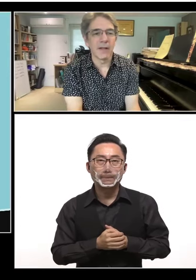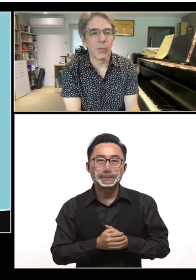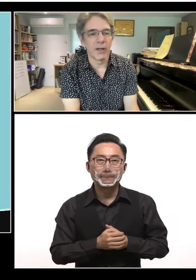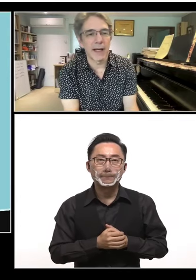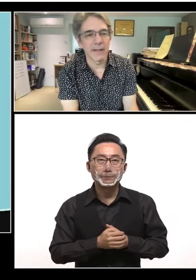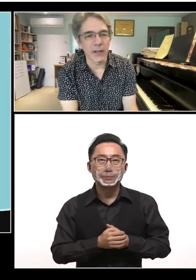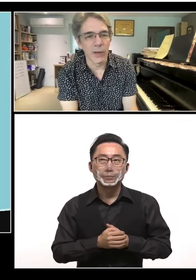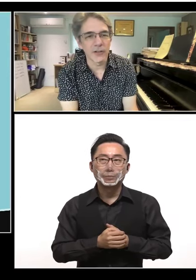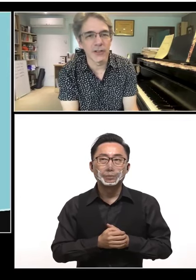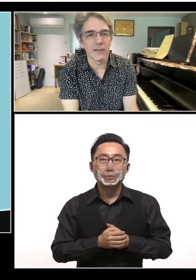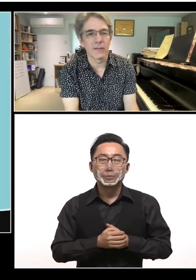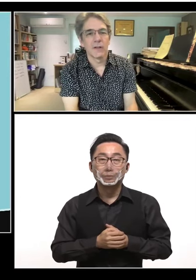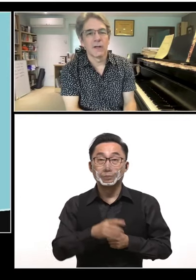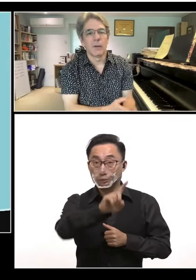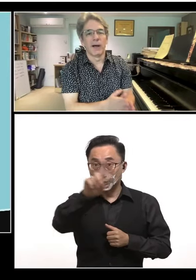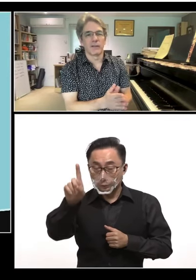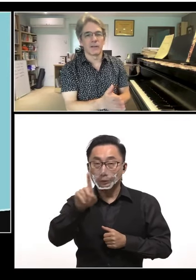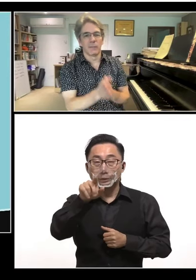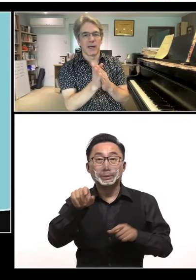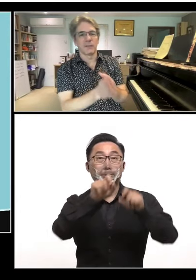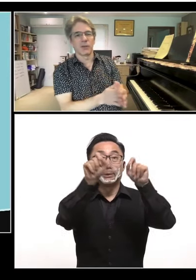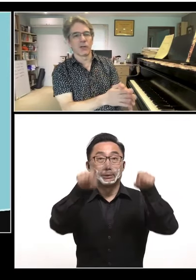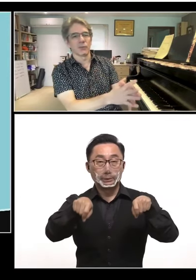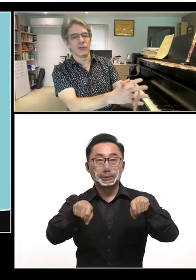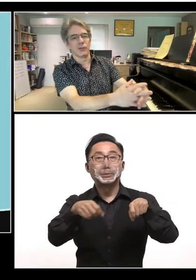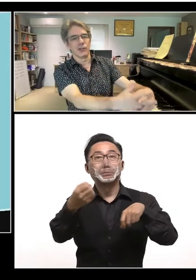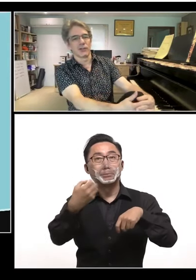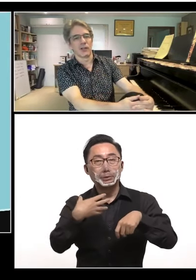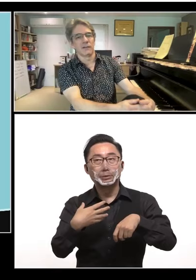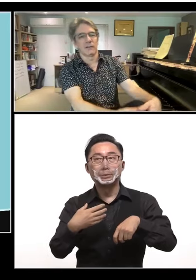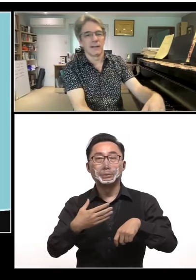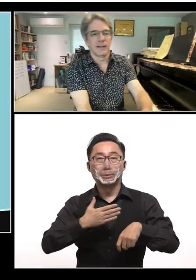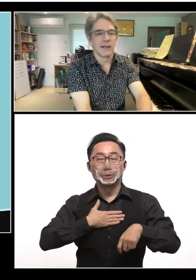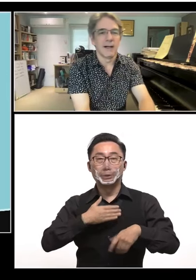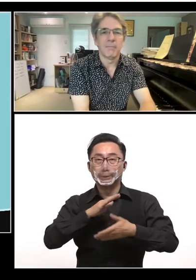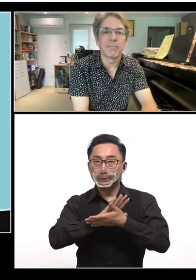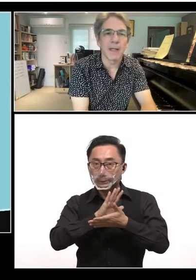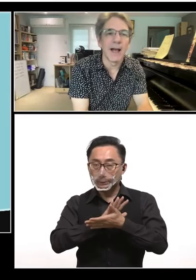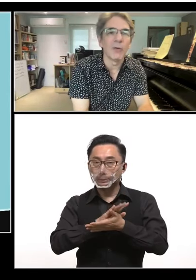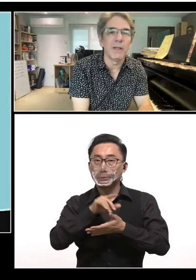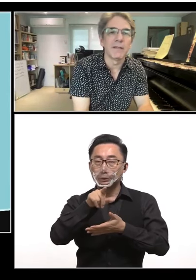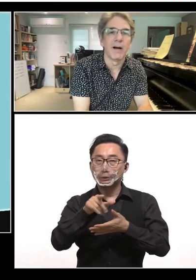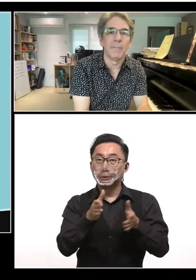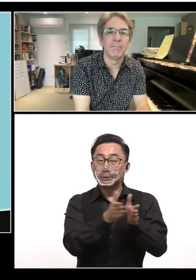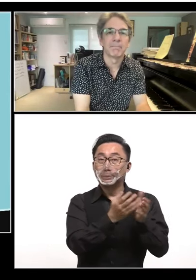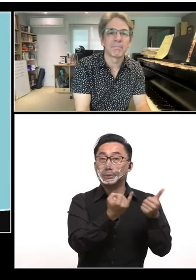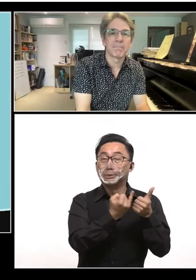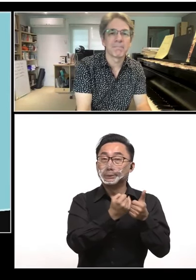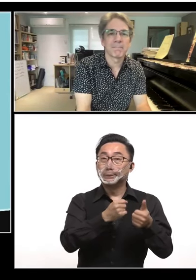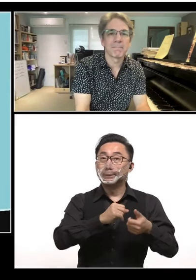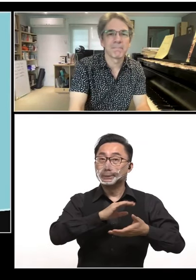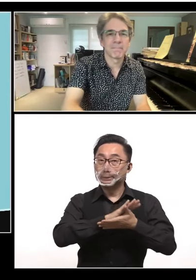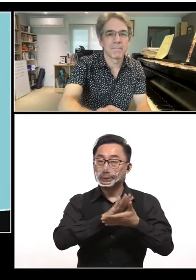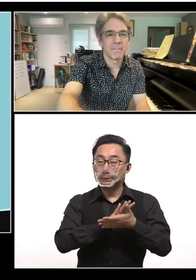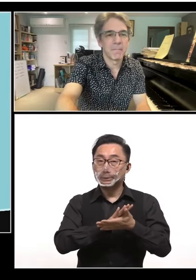If anyone has any questions about my experience with Xu Jiacheng, now would be the time.